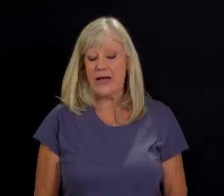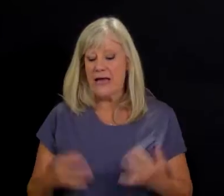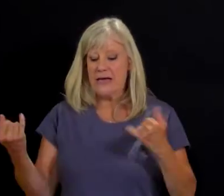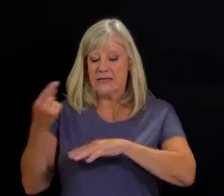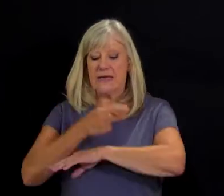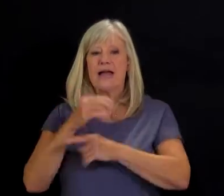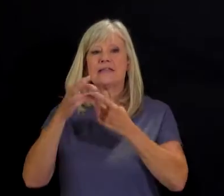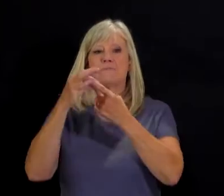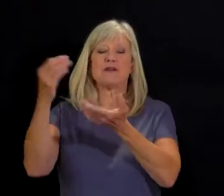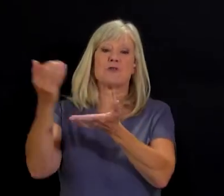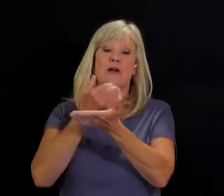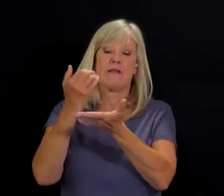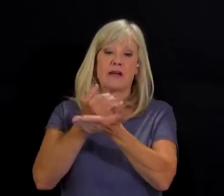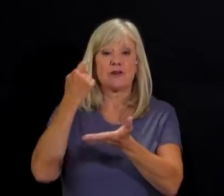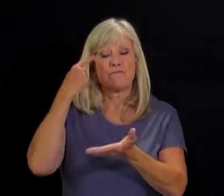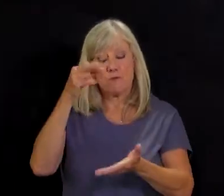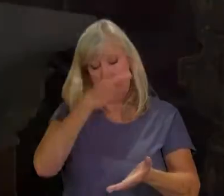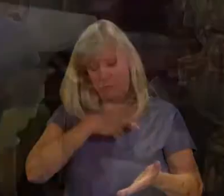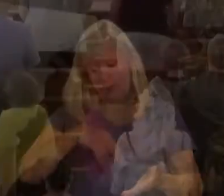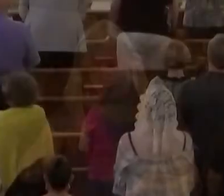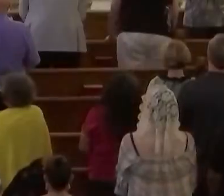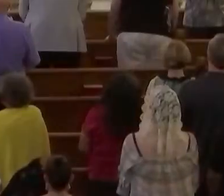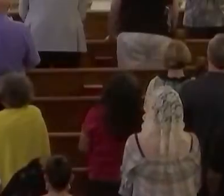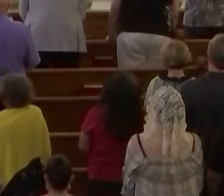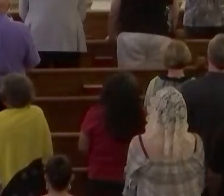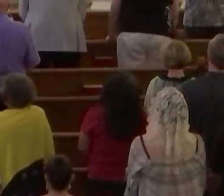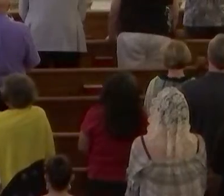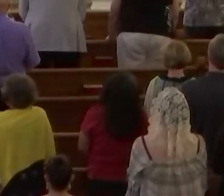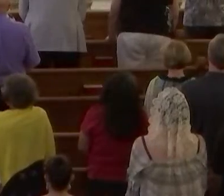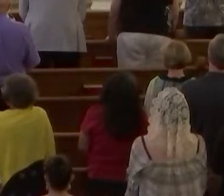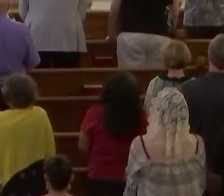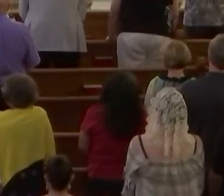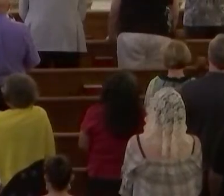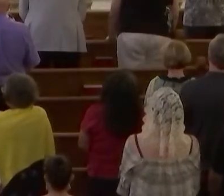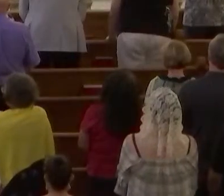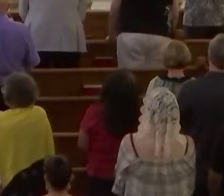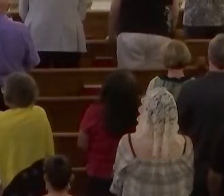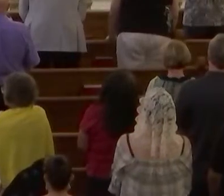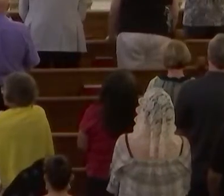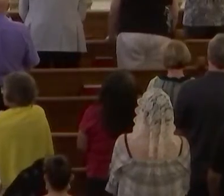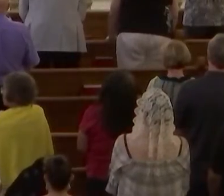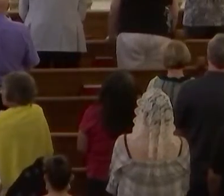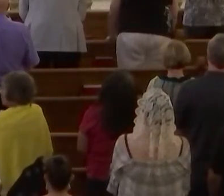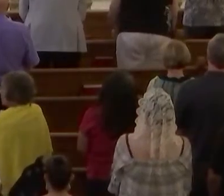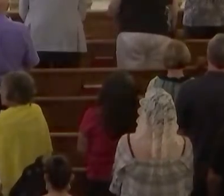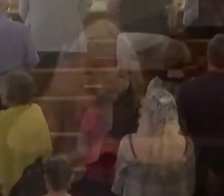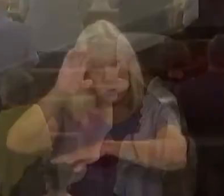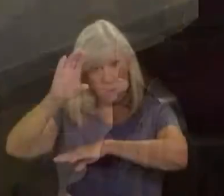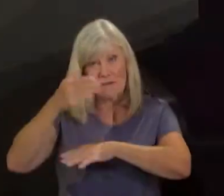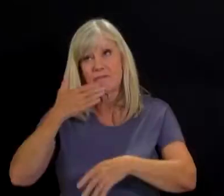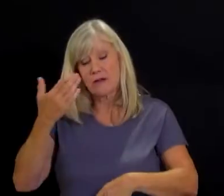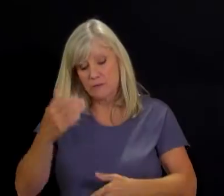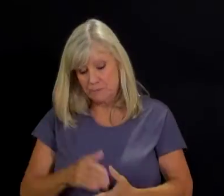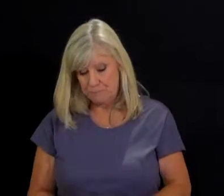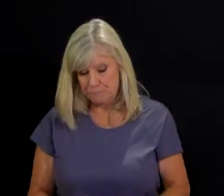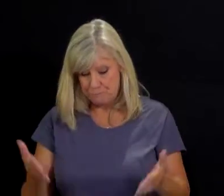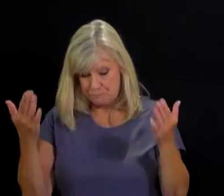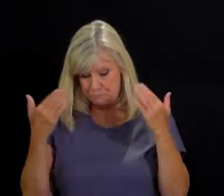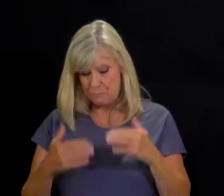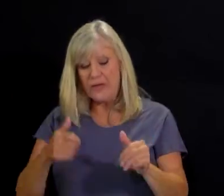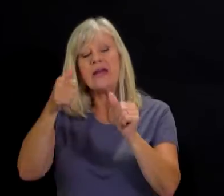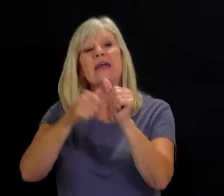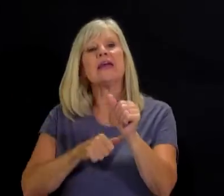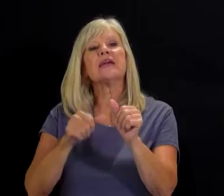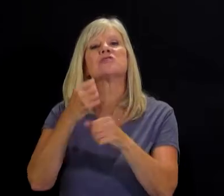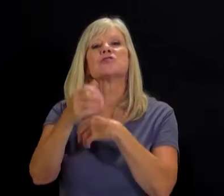Today's special collection will be for the Religious Formation Department here at St. Patrick. Thank you for your generosity. Each